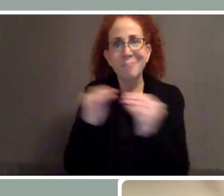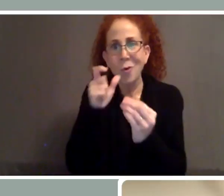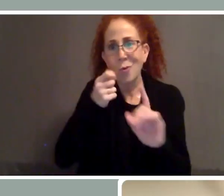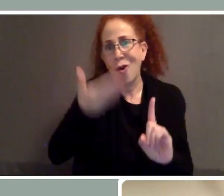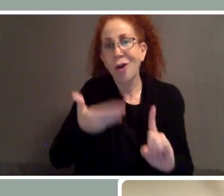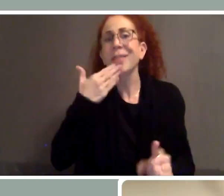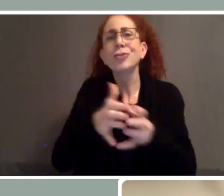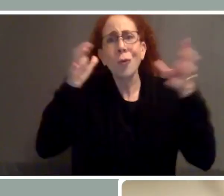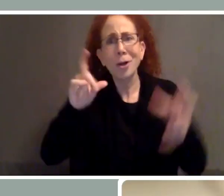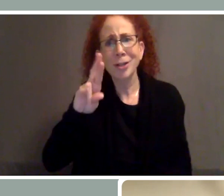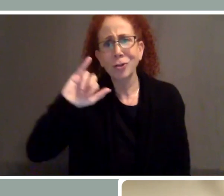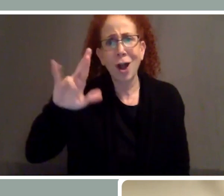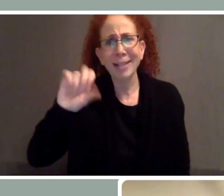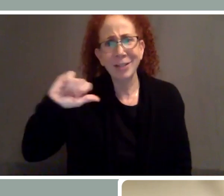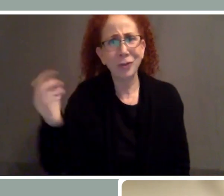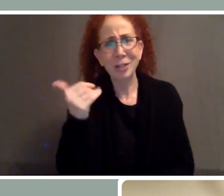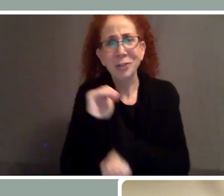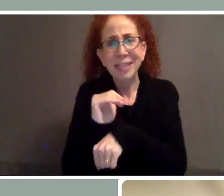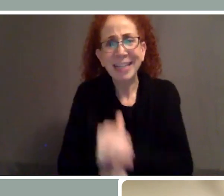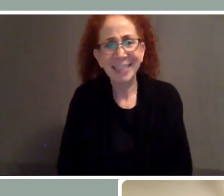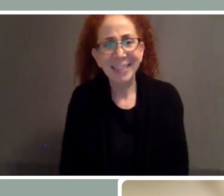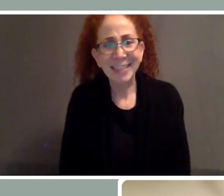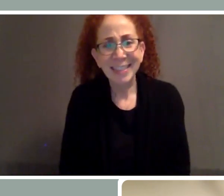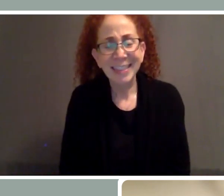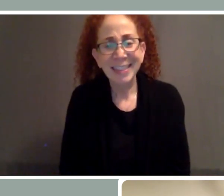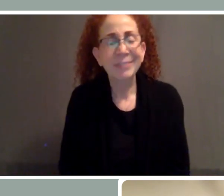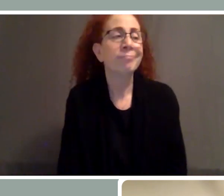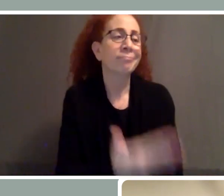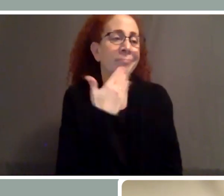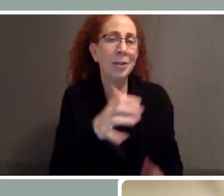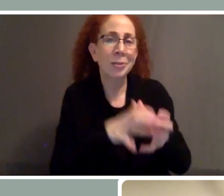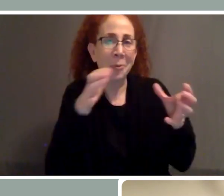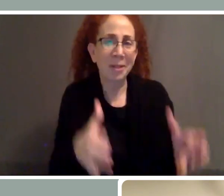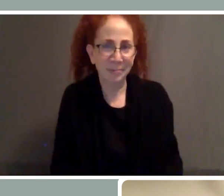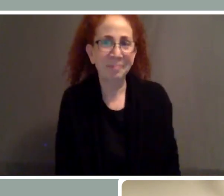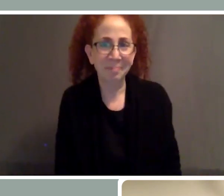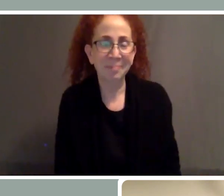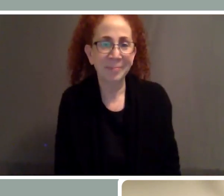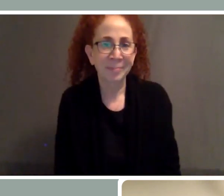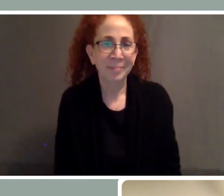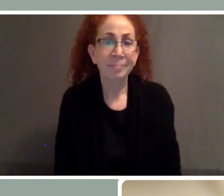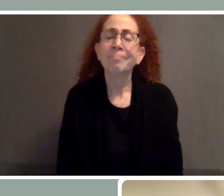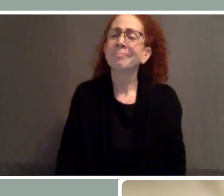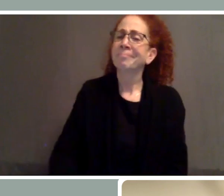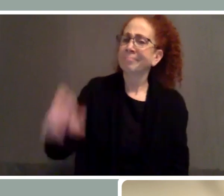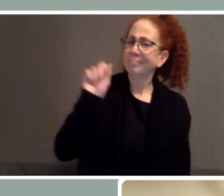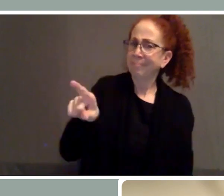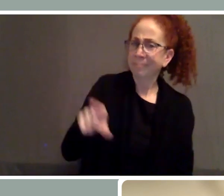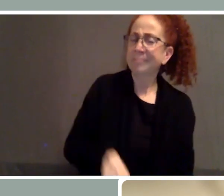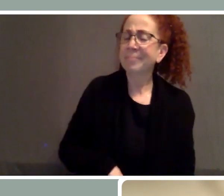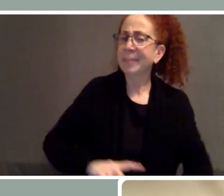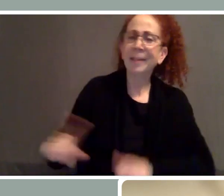Thank you so much, Dr. Isaacs, for joining us this evening. Thank you so much for having me. So, Dr. Isaacs, why don't